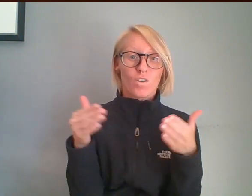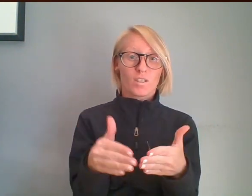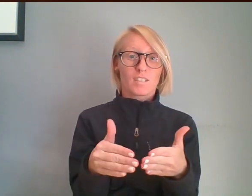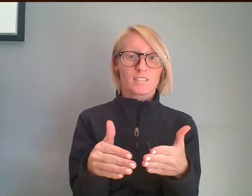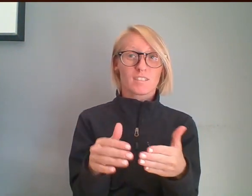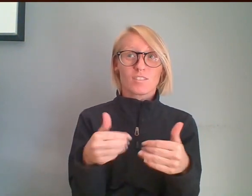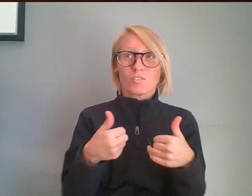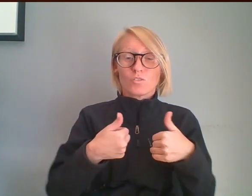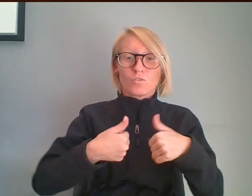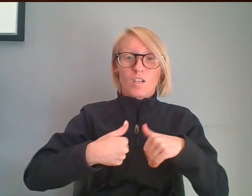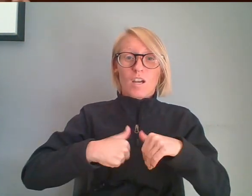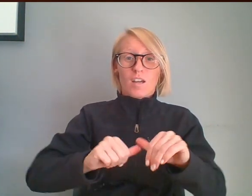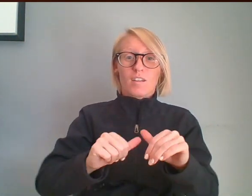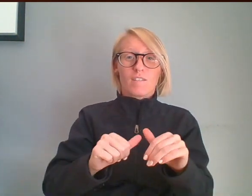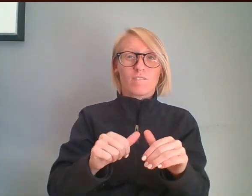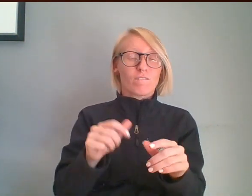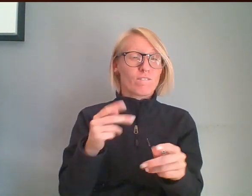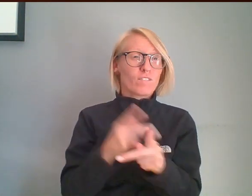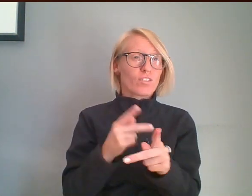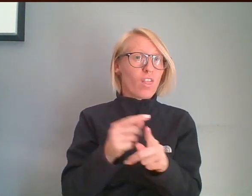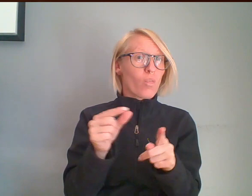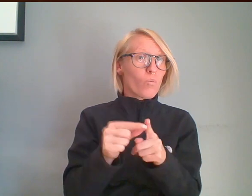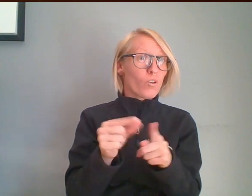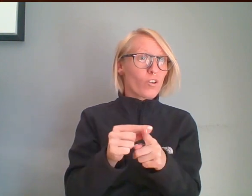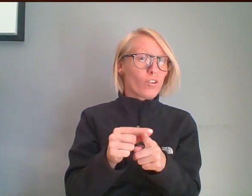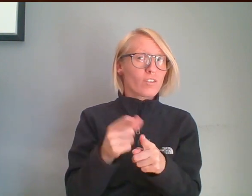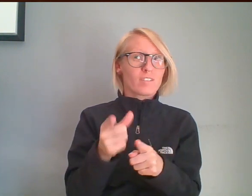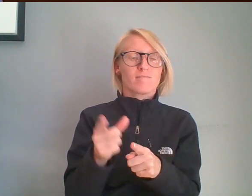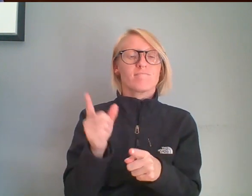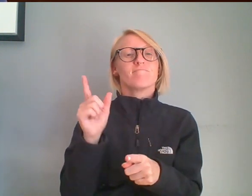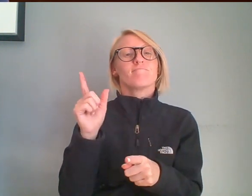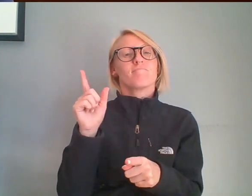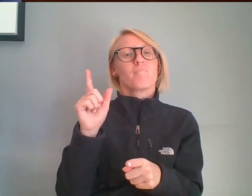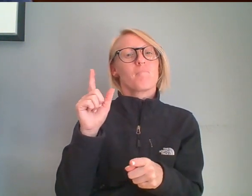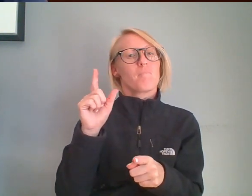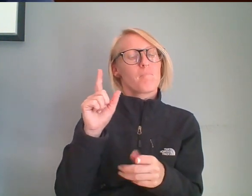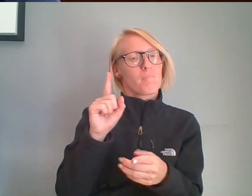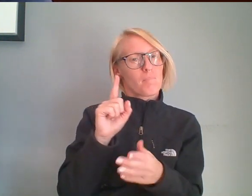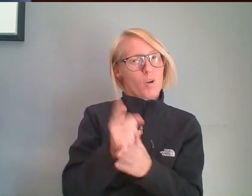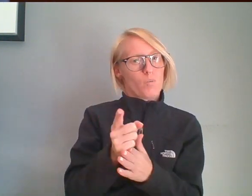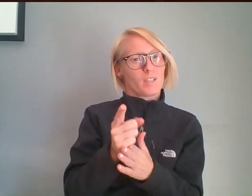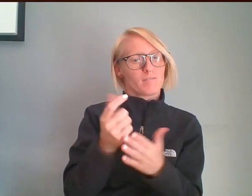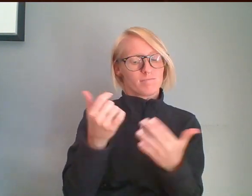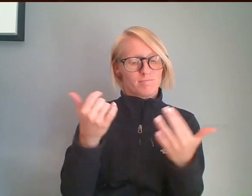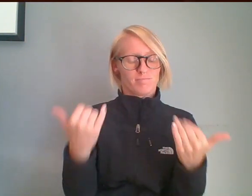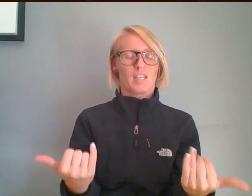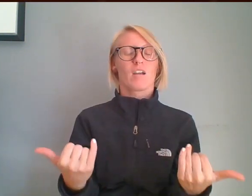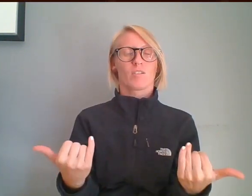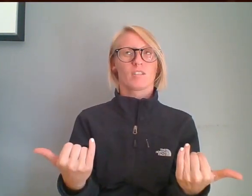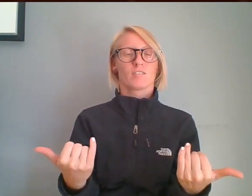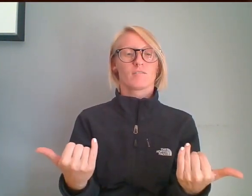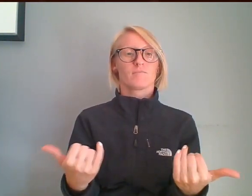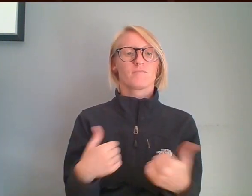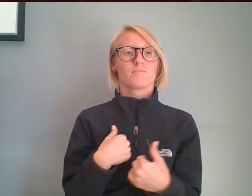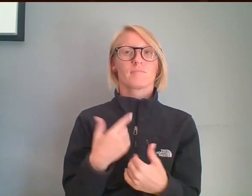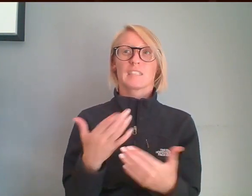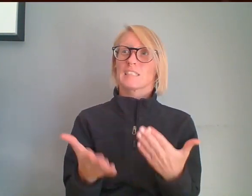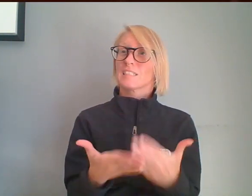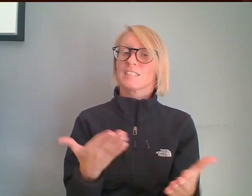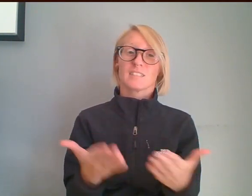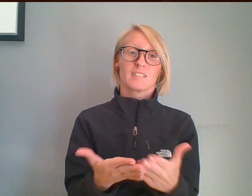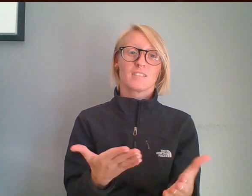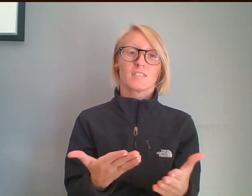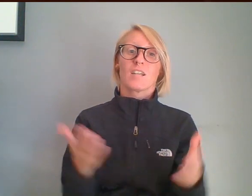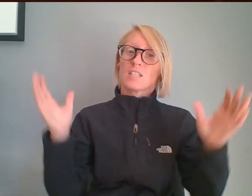figure out what the naughty word was that you were in the present moment. That's how easy it is. So it's very possible for us